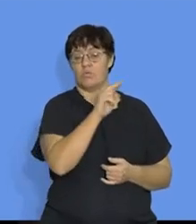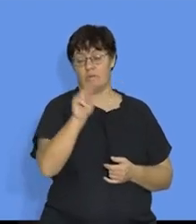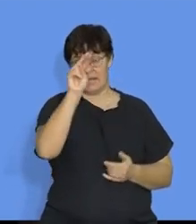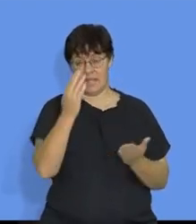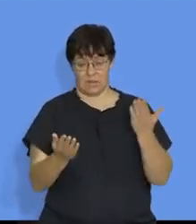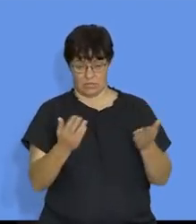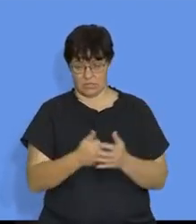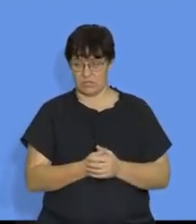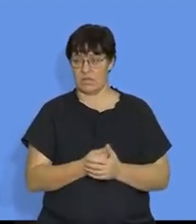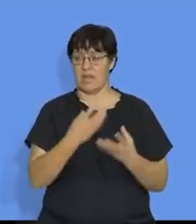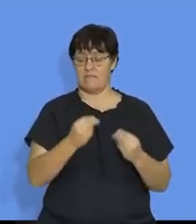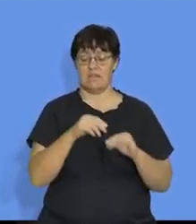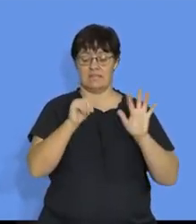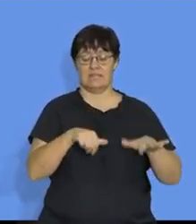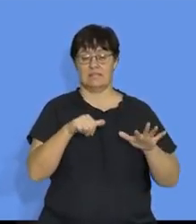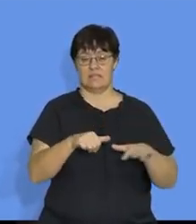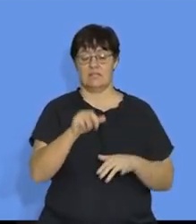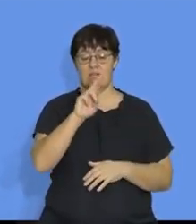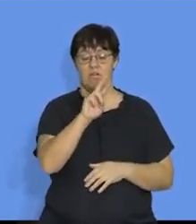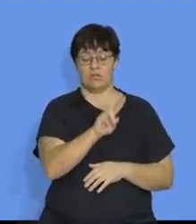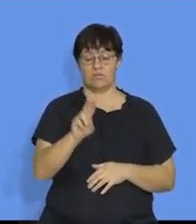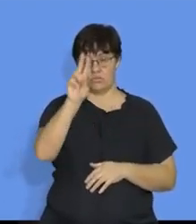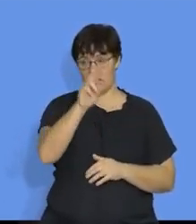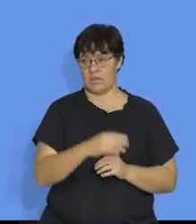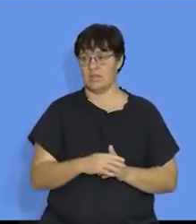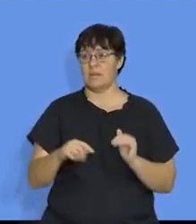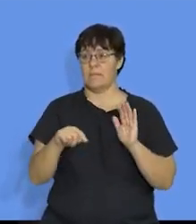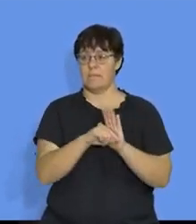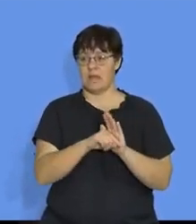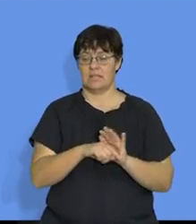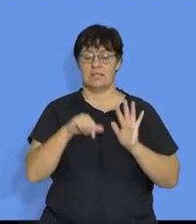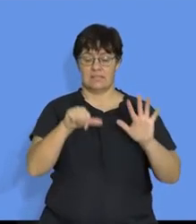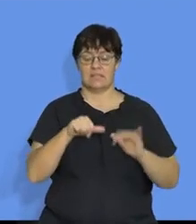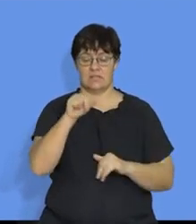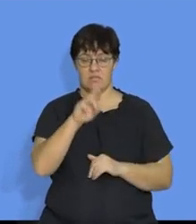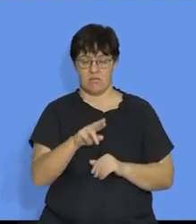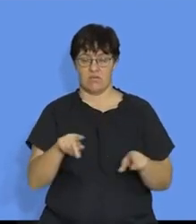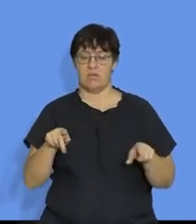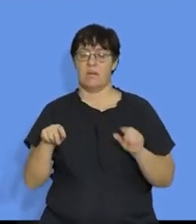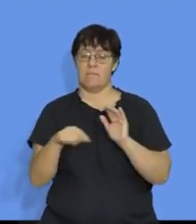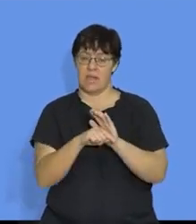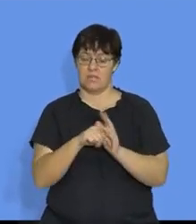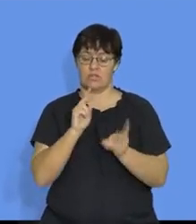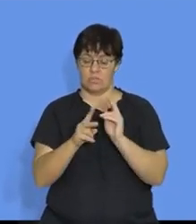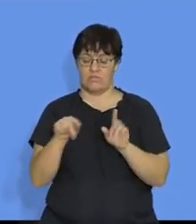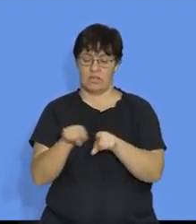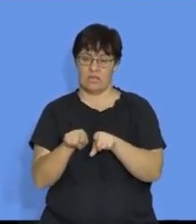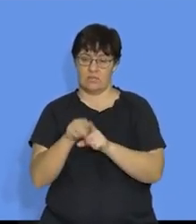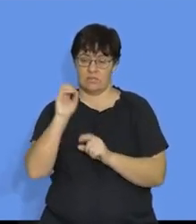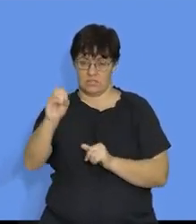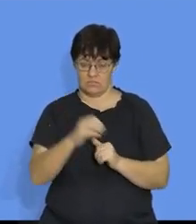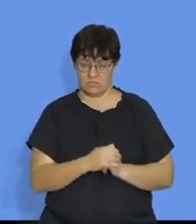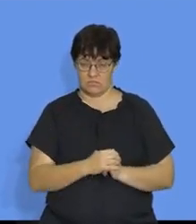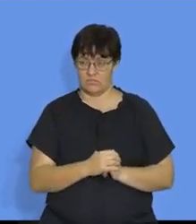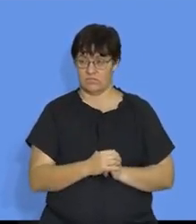equation. So I'm going to have 16R squared minus 16R minus 12